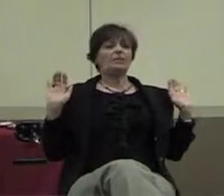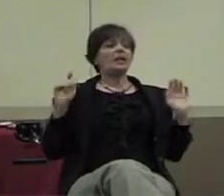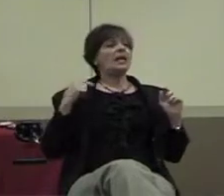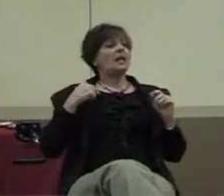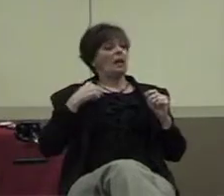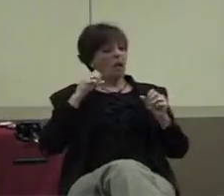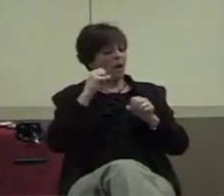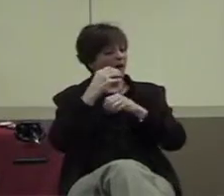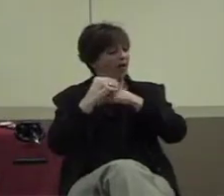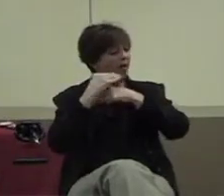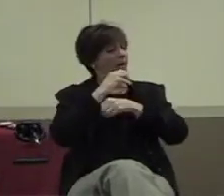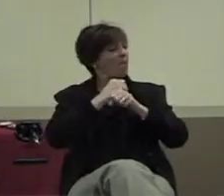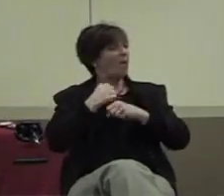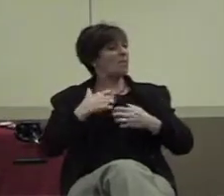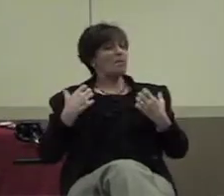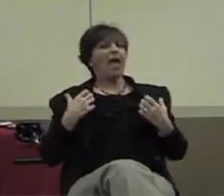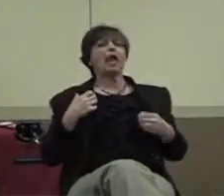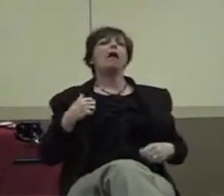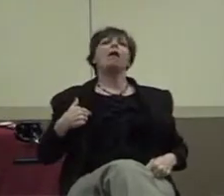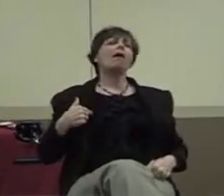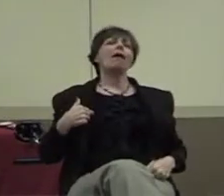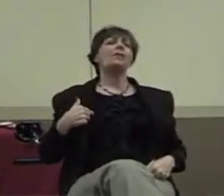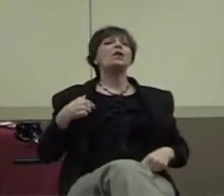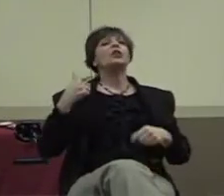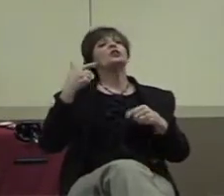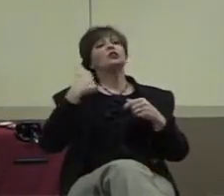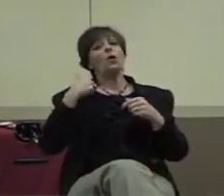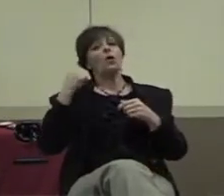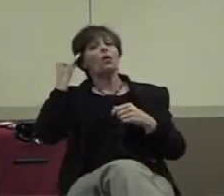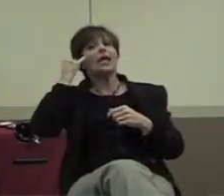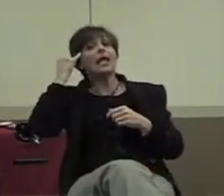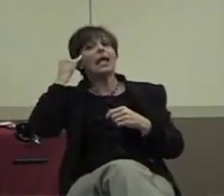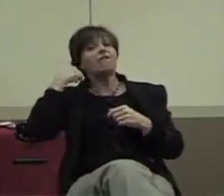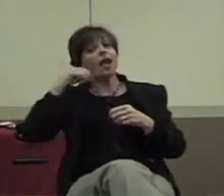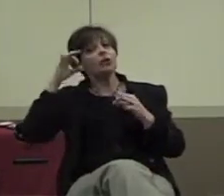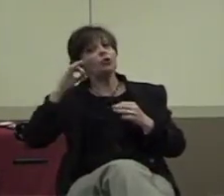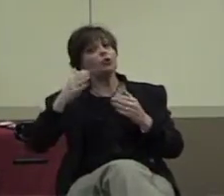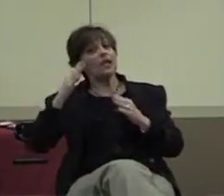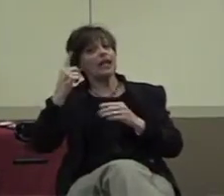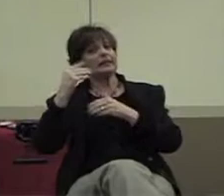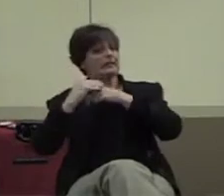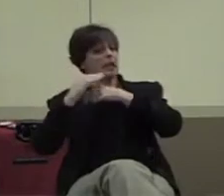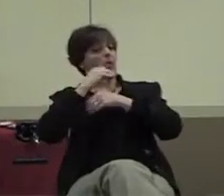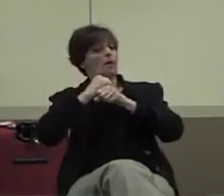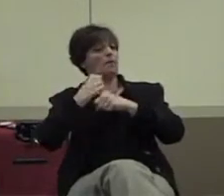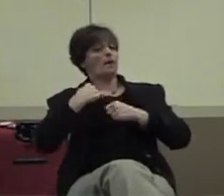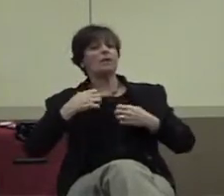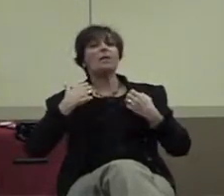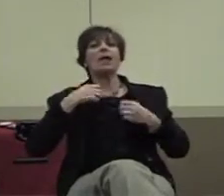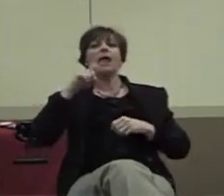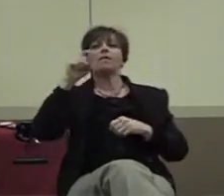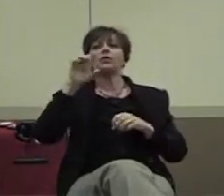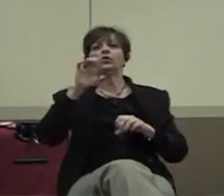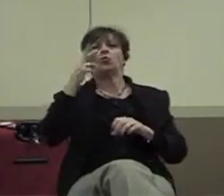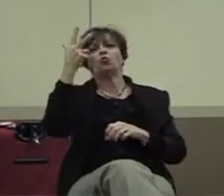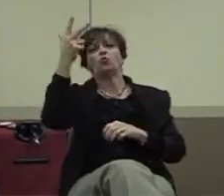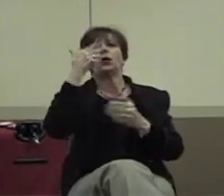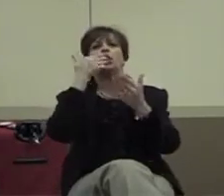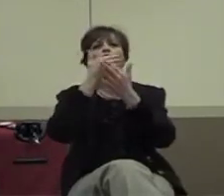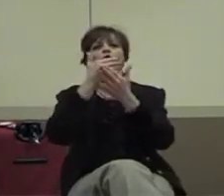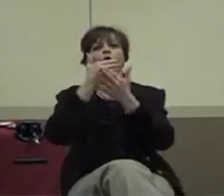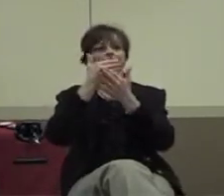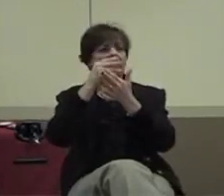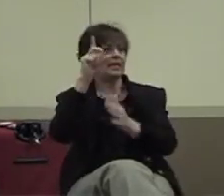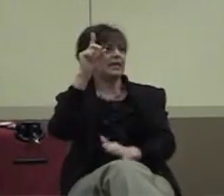mad. So if I choose to let somebody make me mad, I have to do 3 good deeds. So I found trash on the floor that